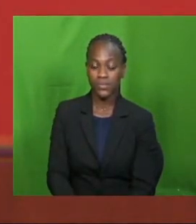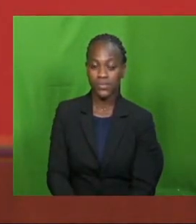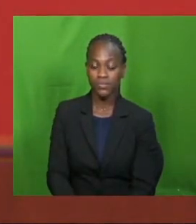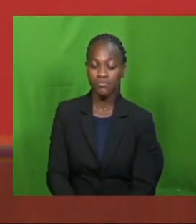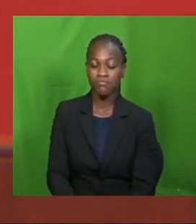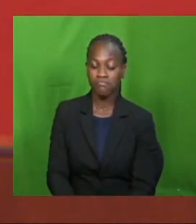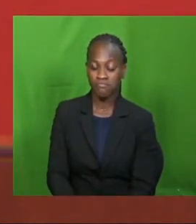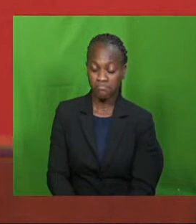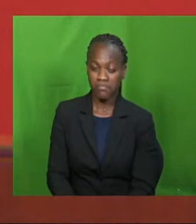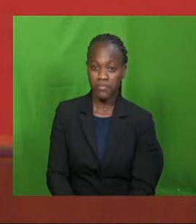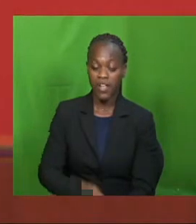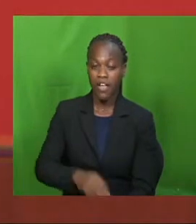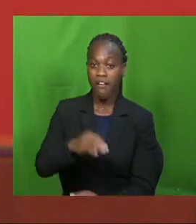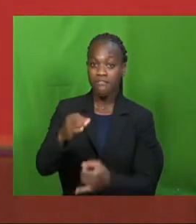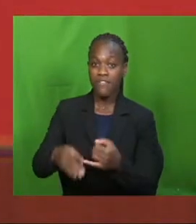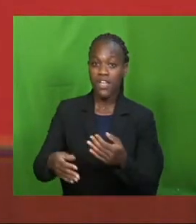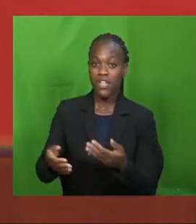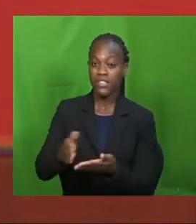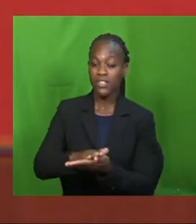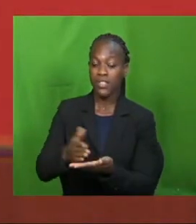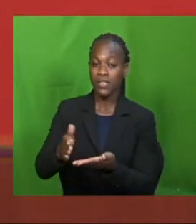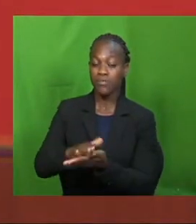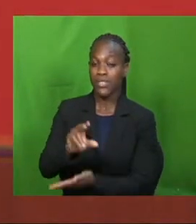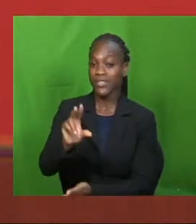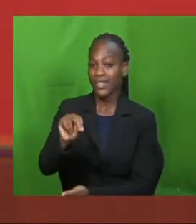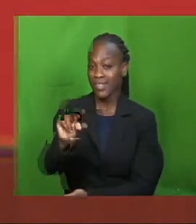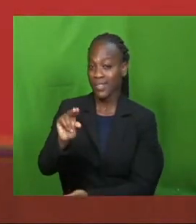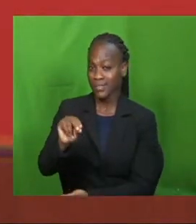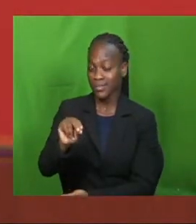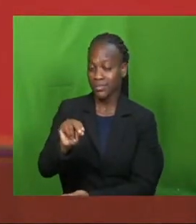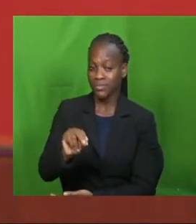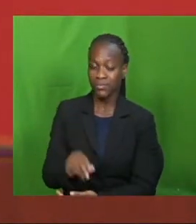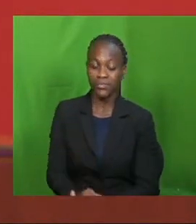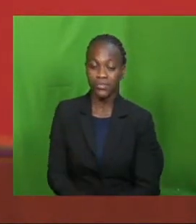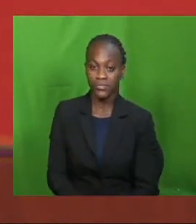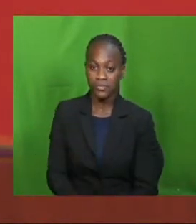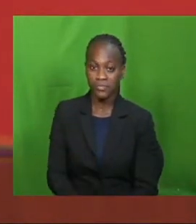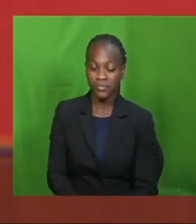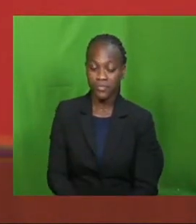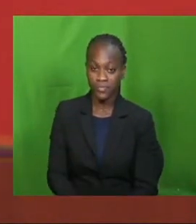And finally, page 30.